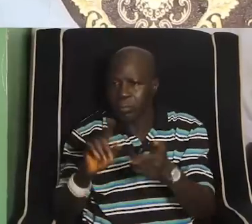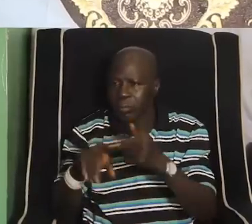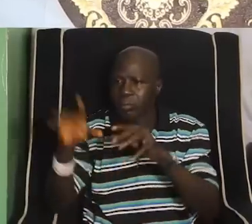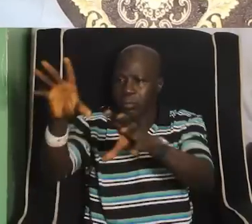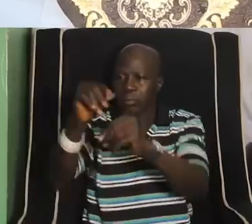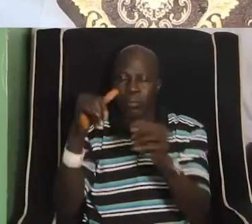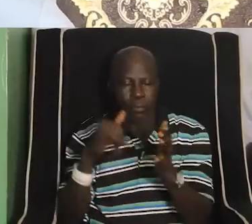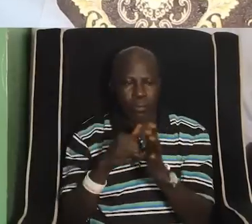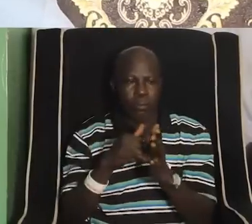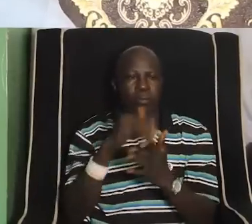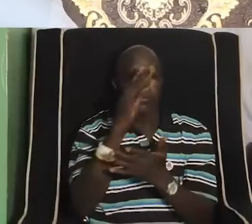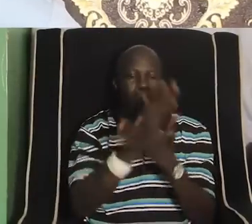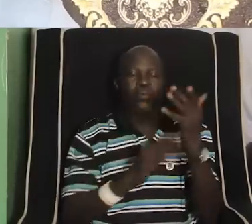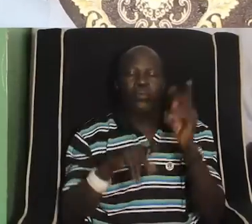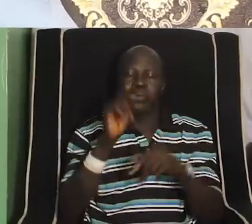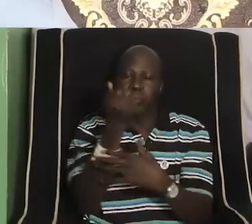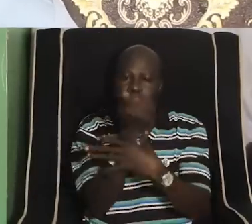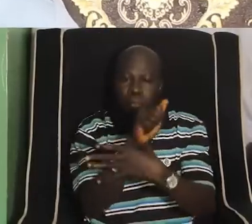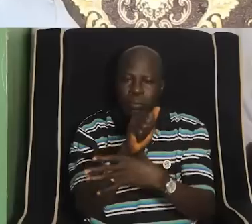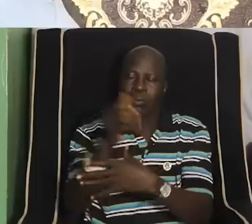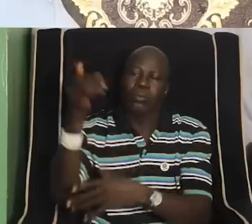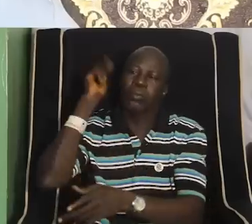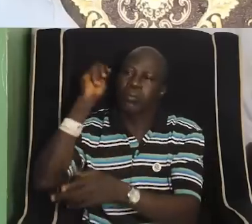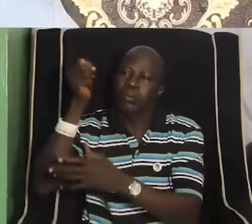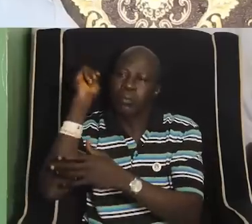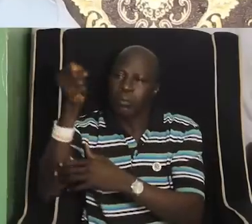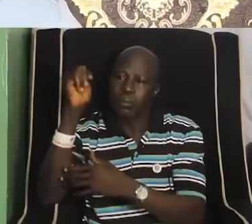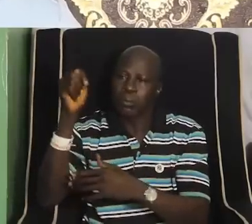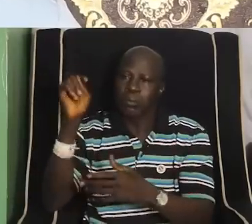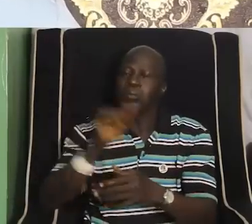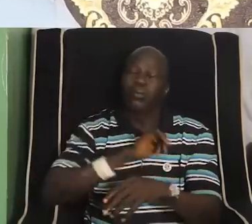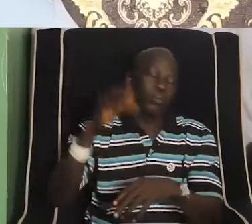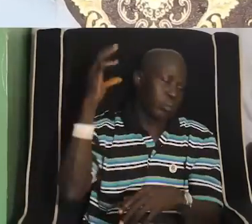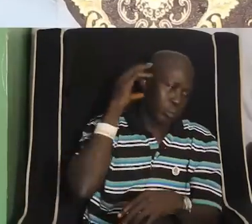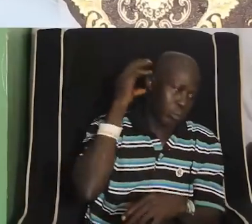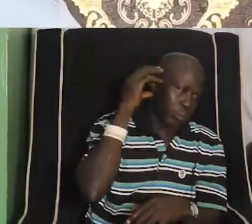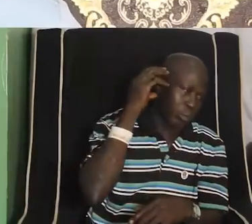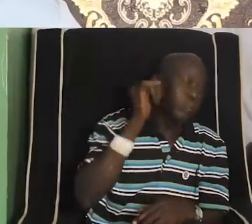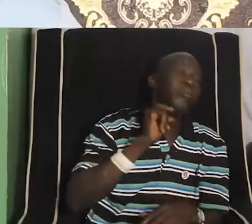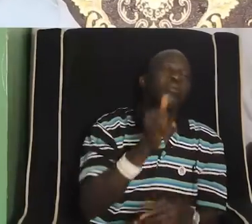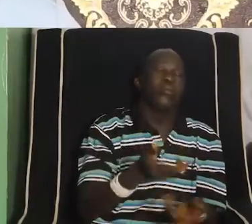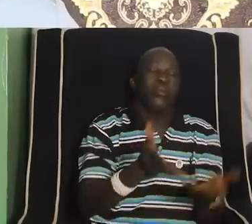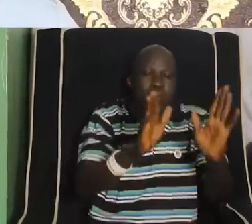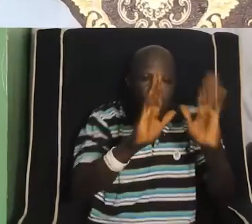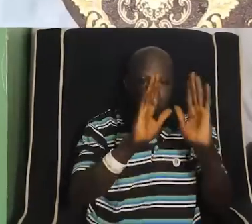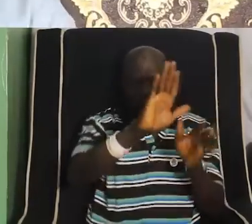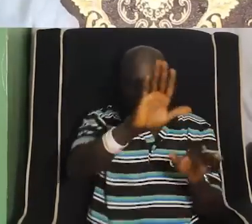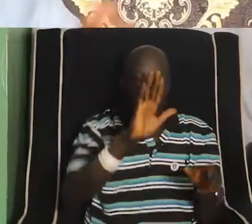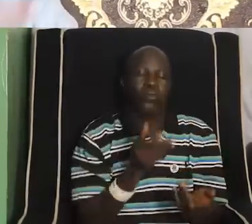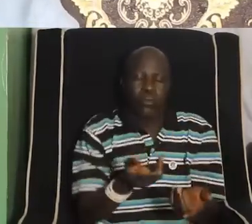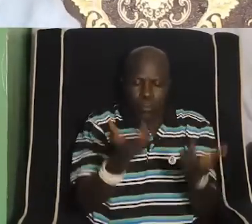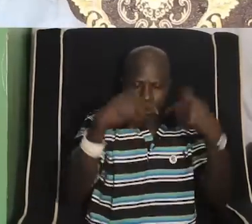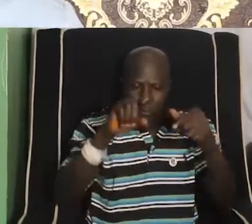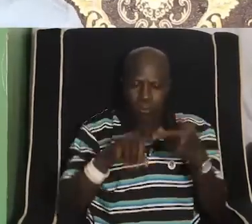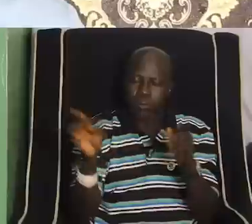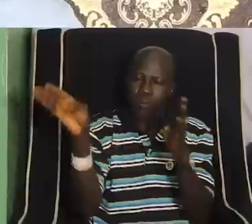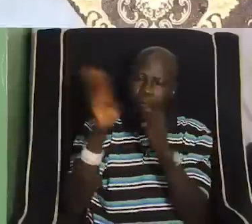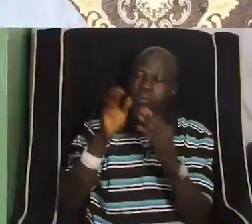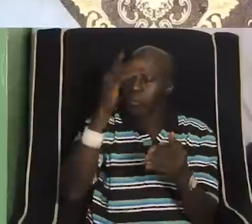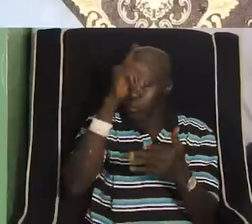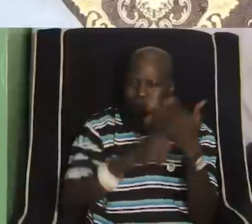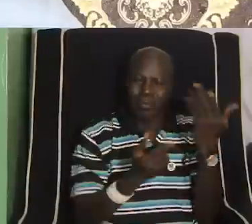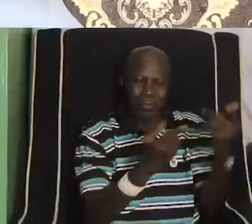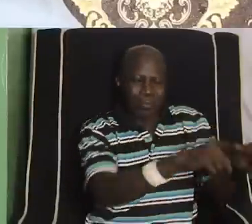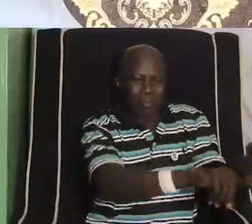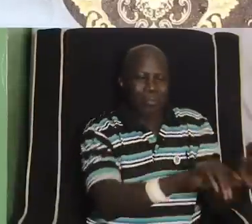allow you to get it? Àwọn èèyàn ń sọ ẹ̀rí. People are testifying. Ó bẹ̀ ń gbọ́. You are hearing it. Wọ́n ń jẹ́ kíkẹ́ okun tiwọn. Can you add yours? Kí ló ṣẹlẹ̀? Kí ló